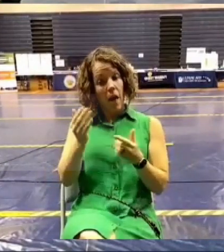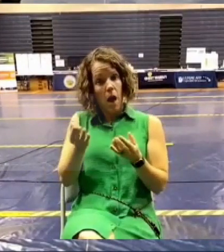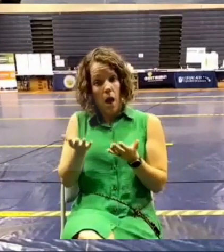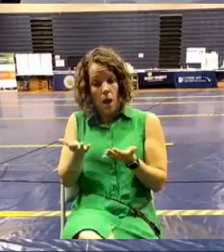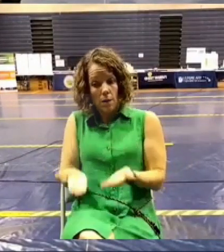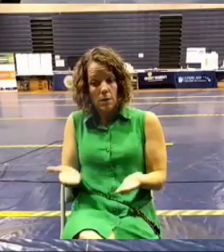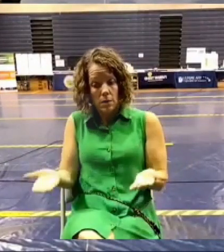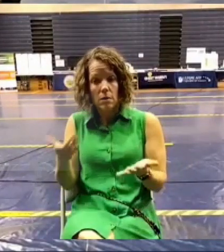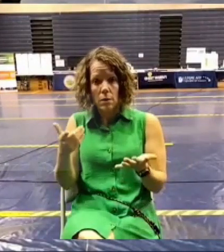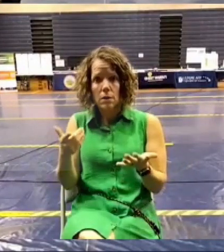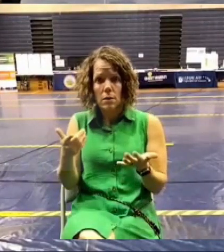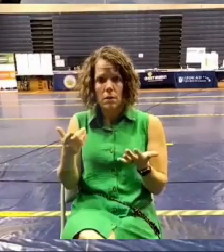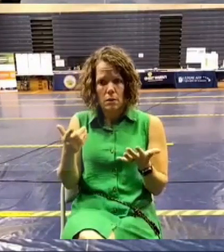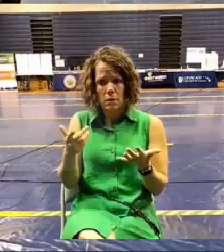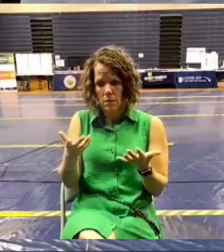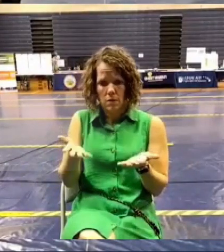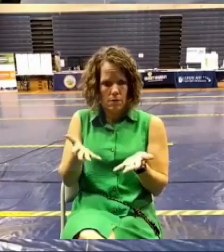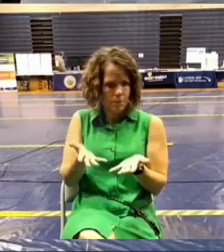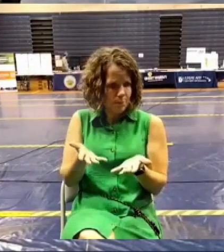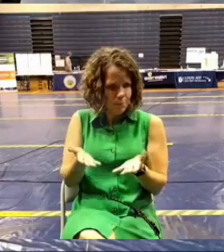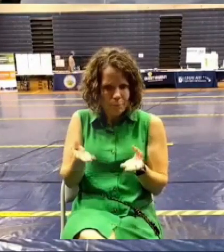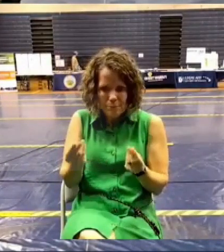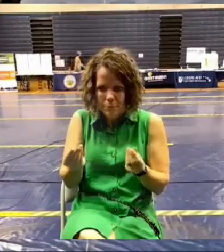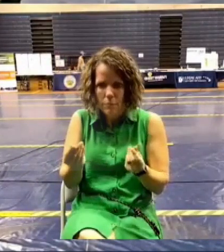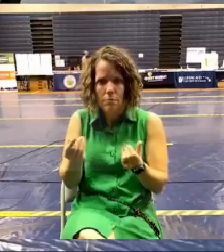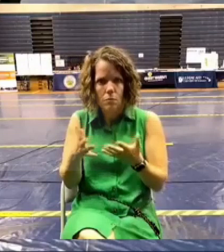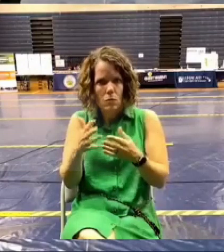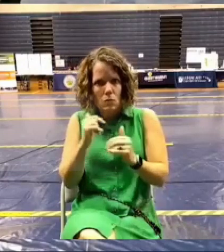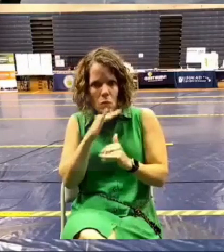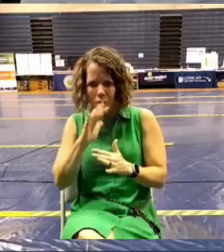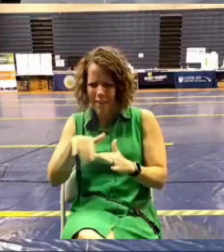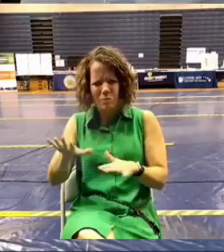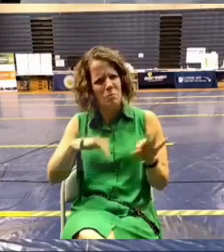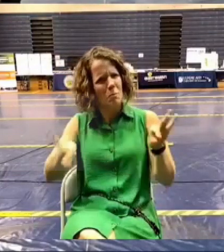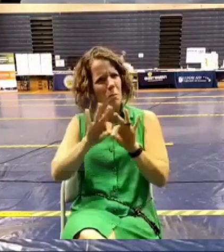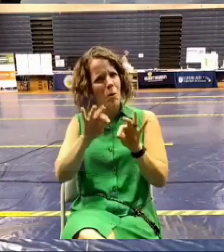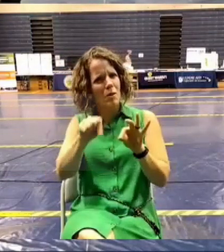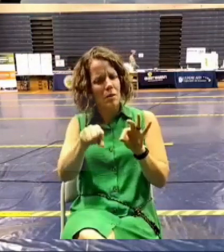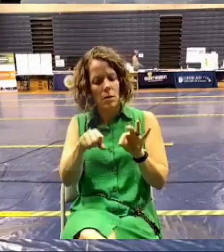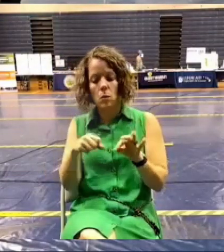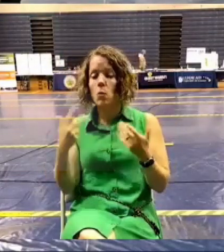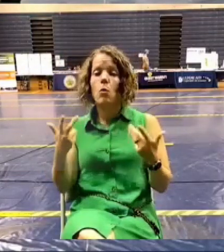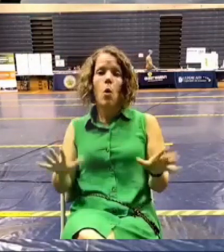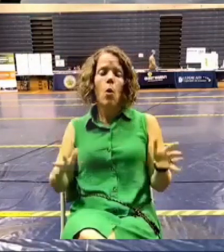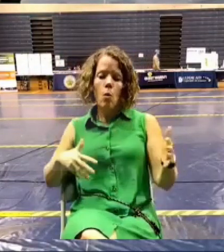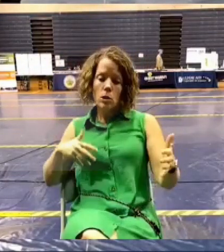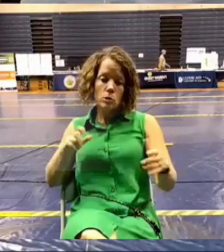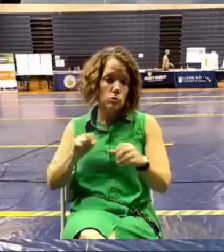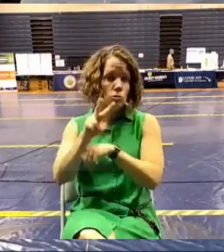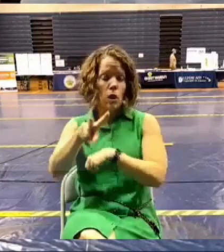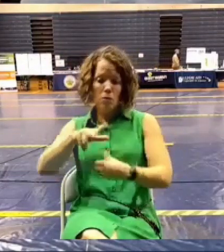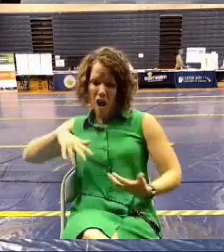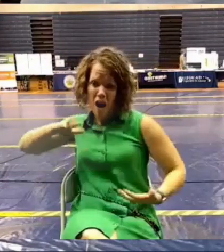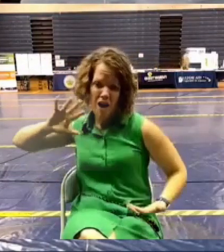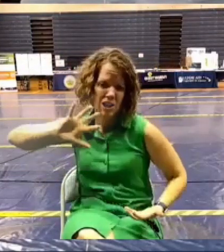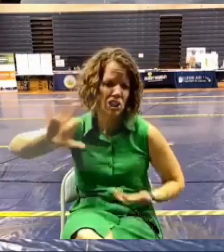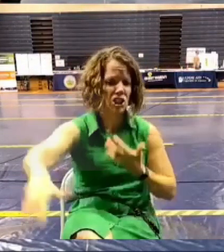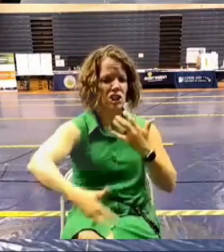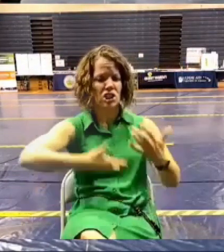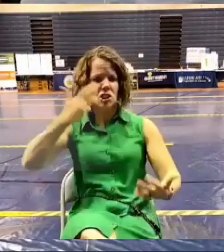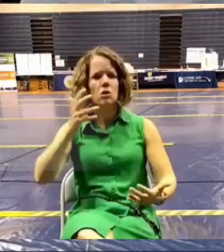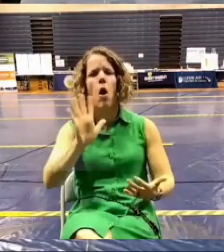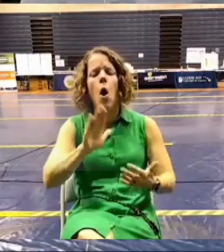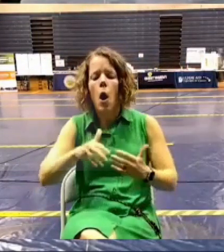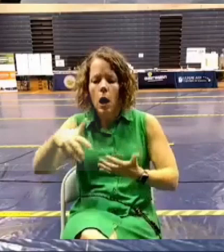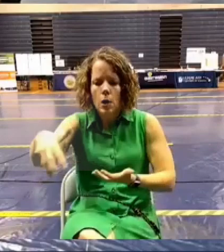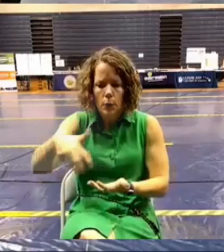important, so we don't want to remove more than is necessary, but that's the process that we've continued to follow, and we'll